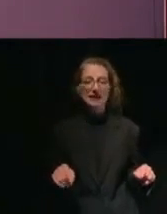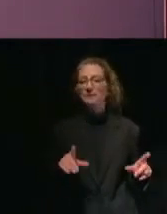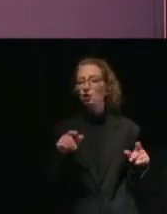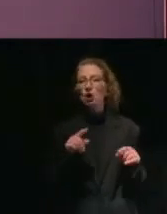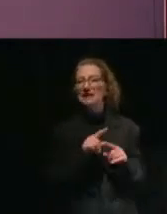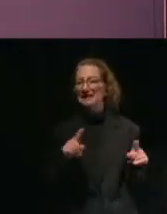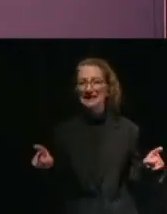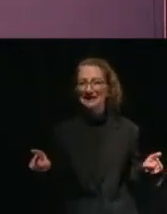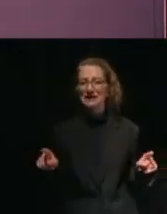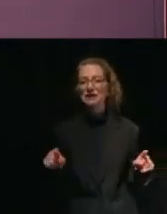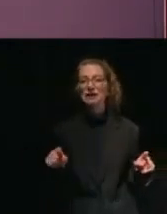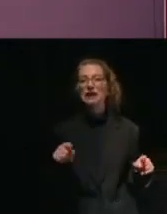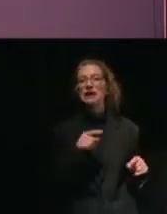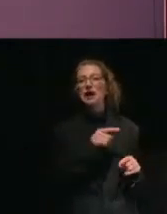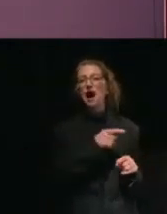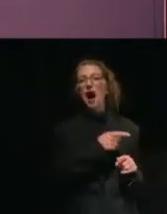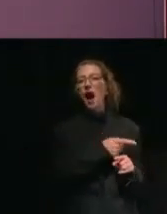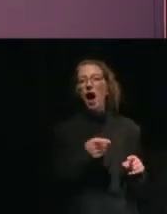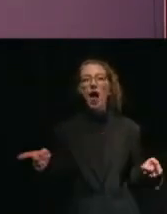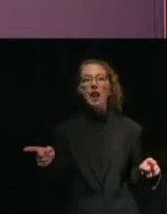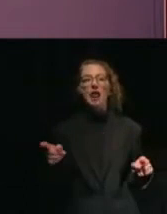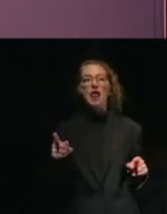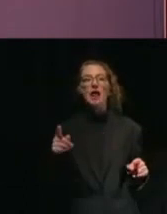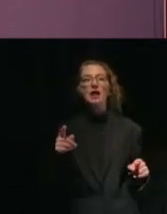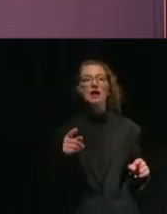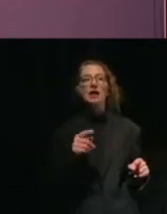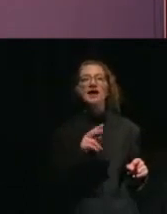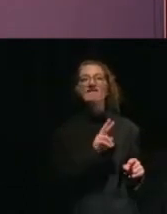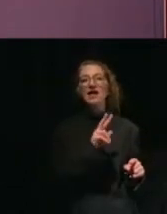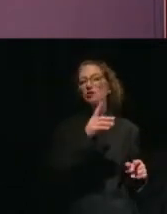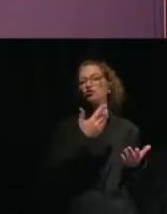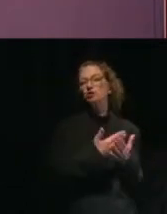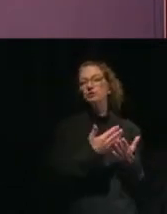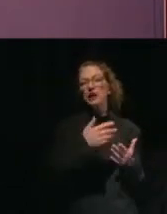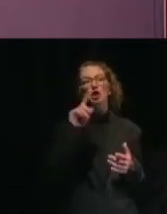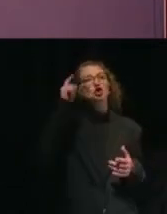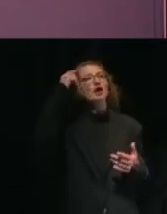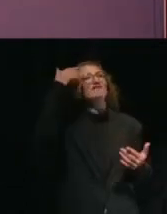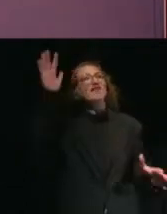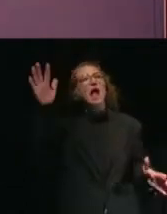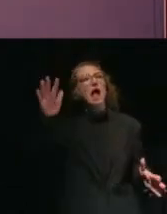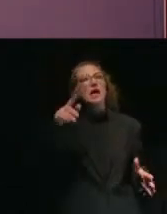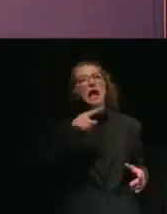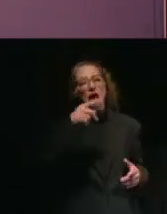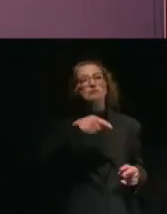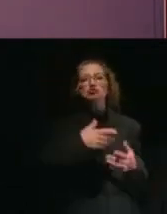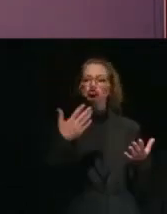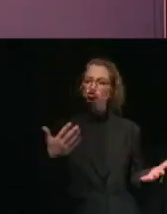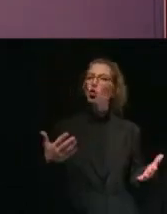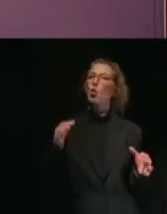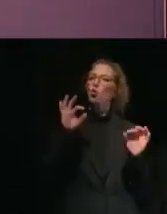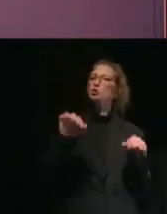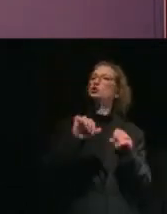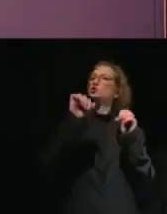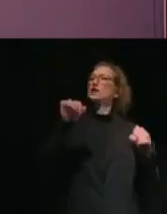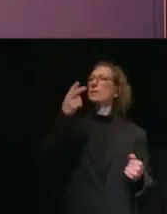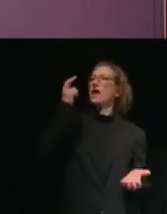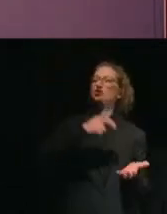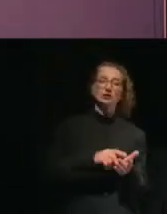this type is used to poverty, similar to the historic bohemians. And those who are concerned